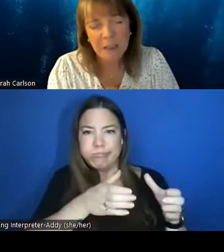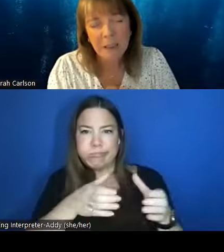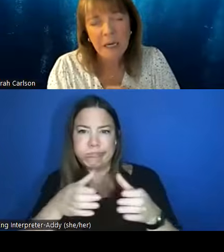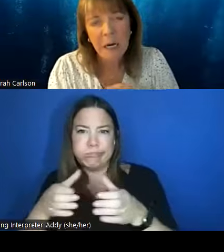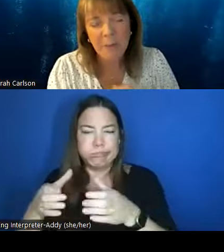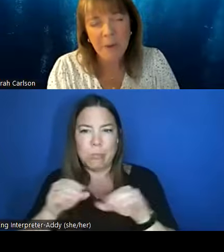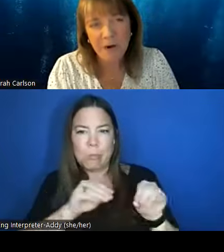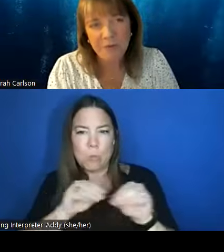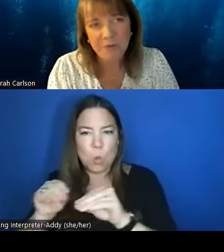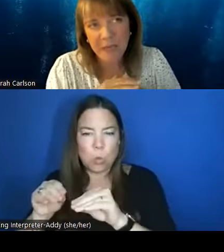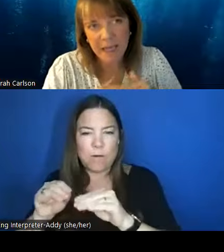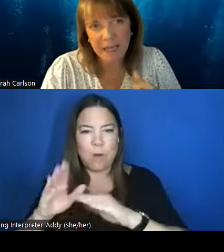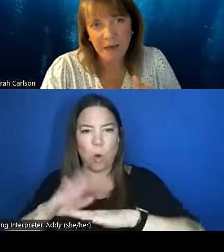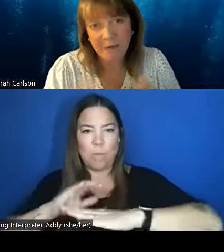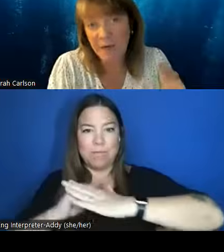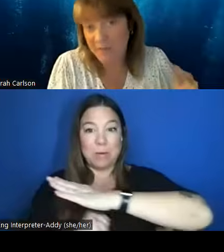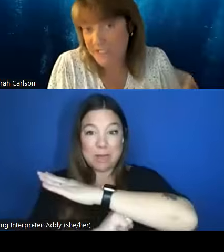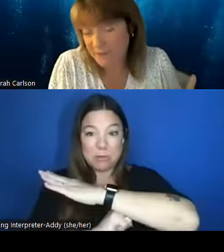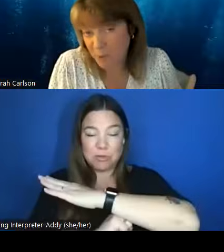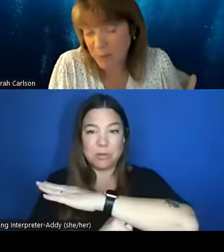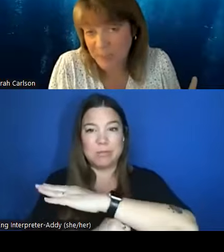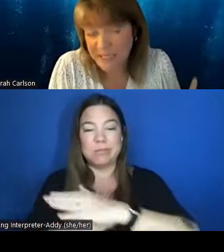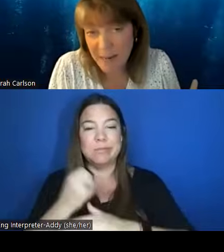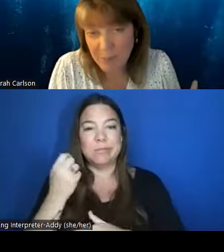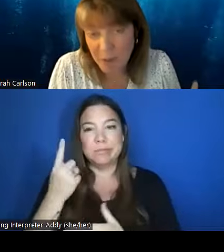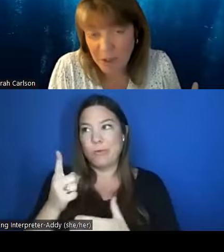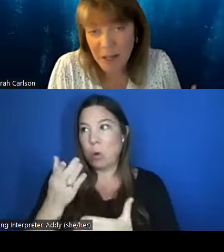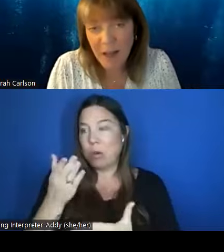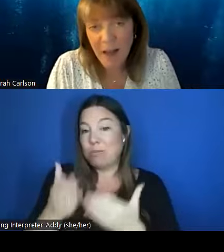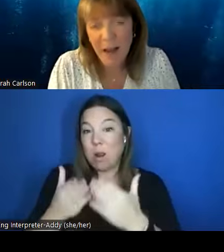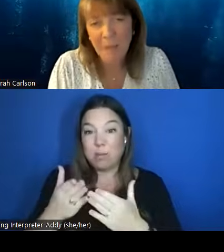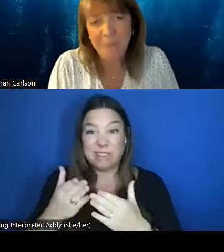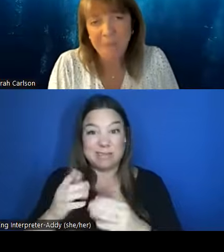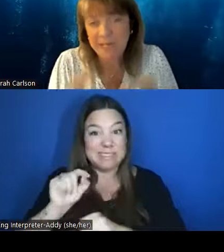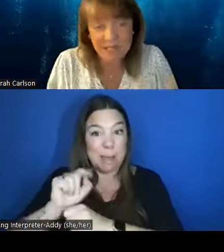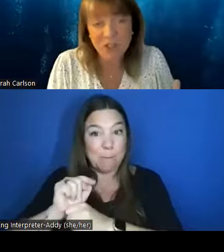foundation of probably a temple,